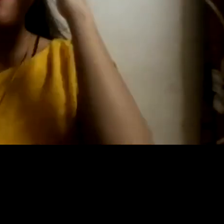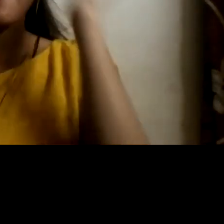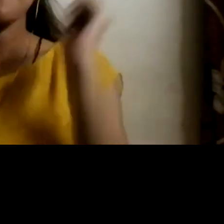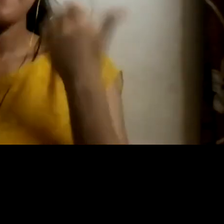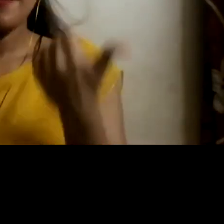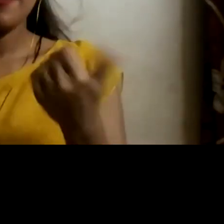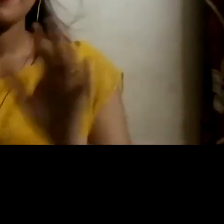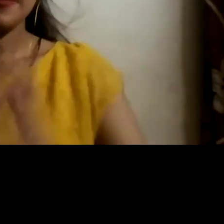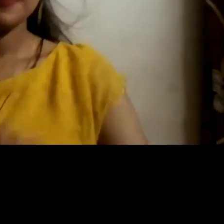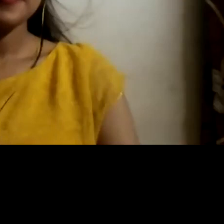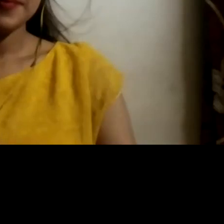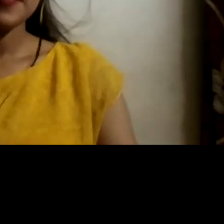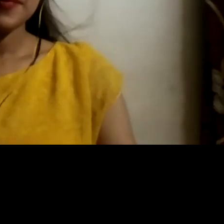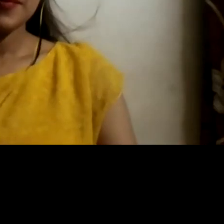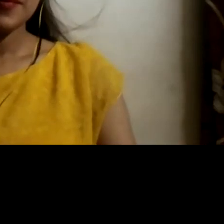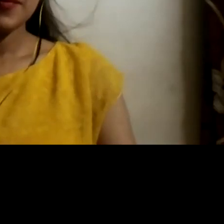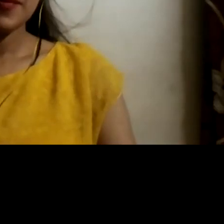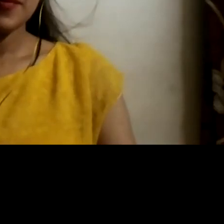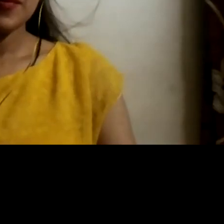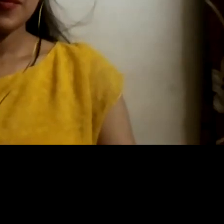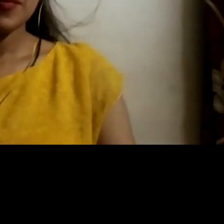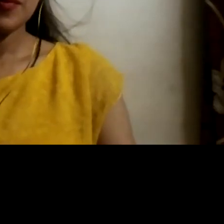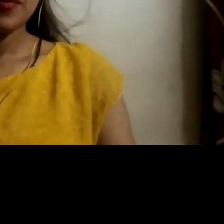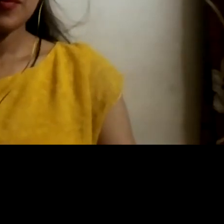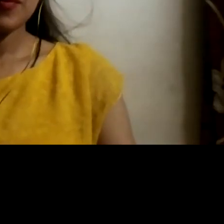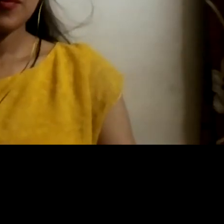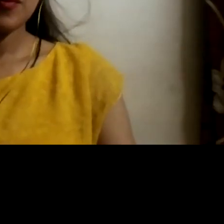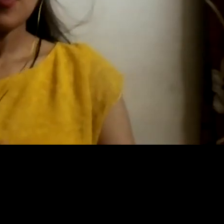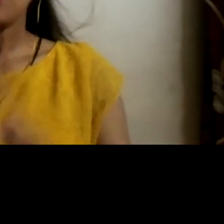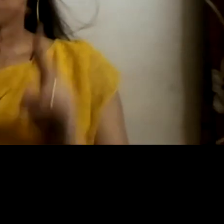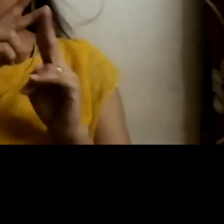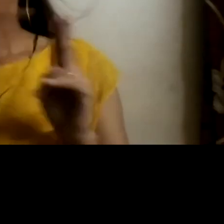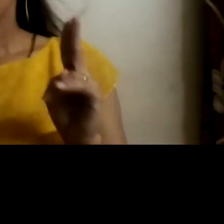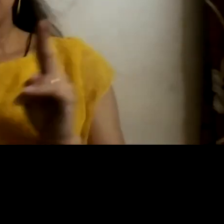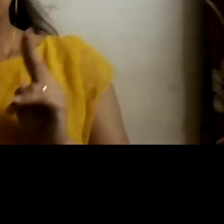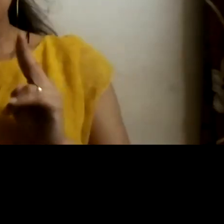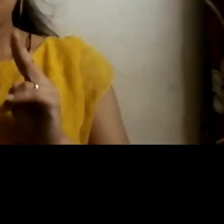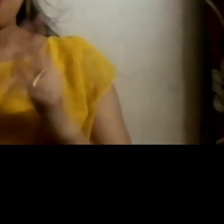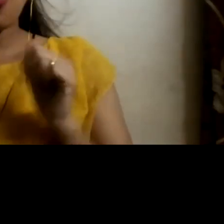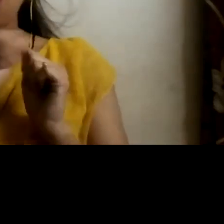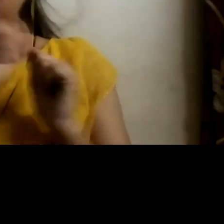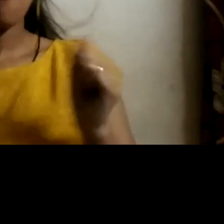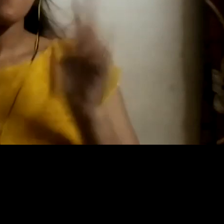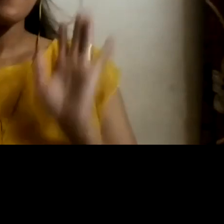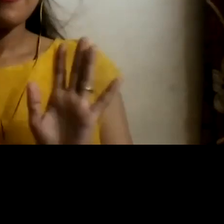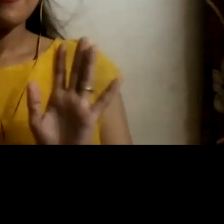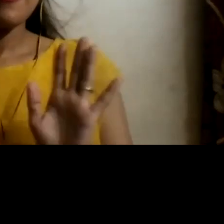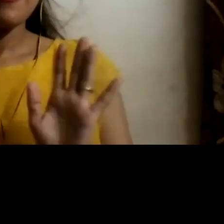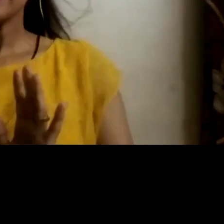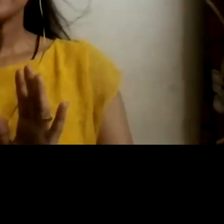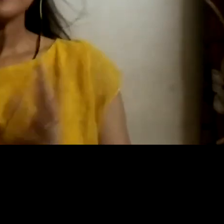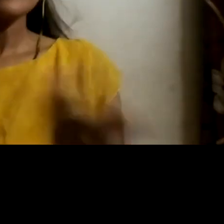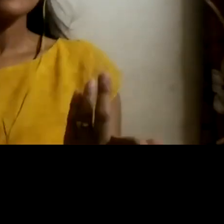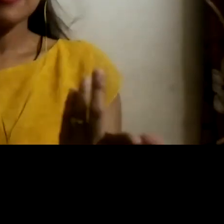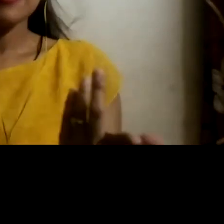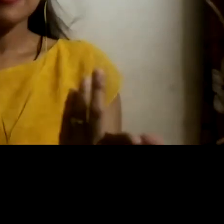having said this, everything, friends, has various perspectives. The reason we talk